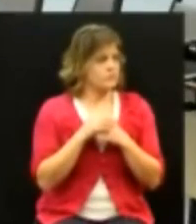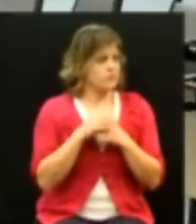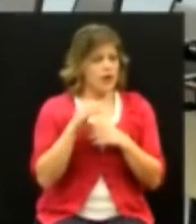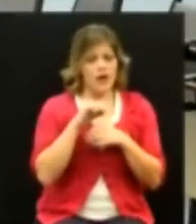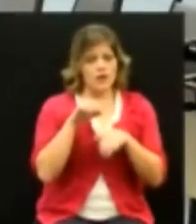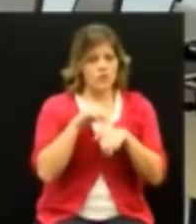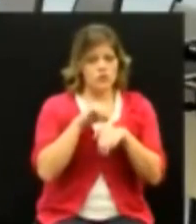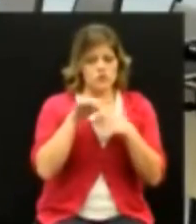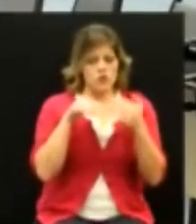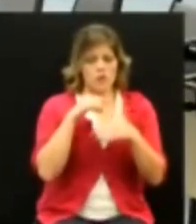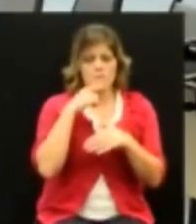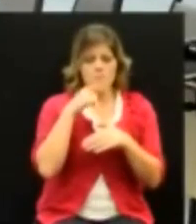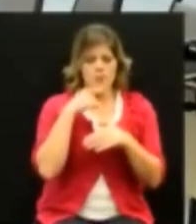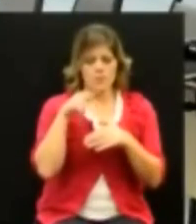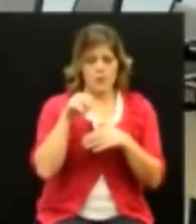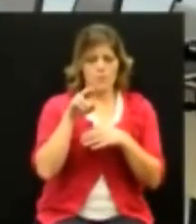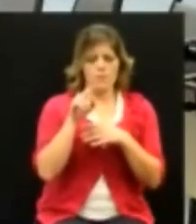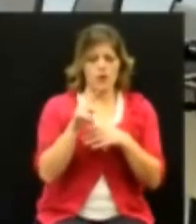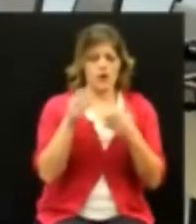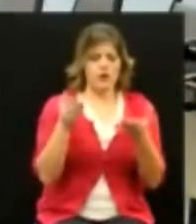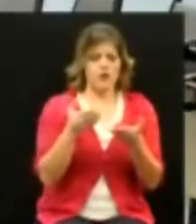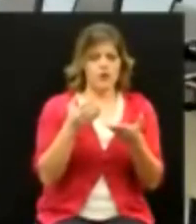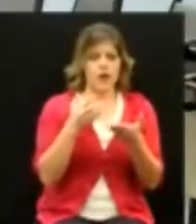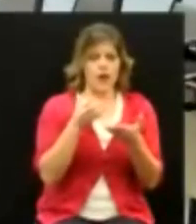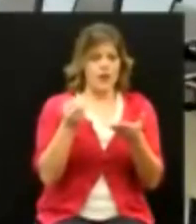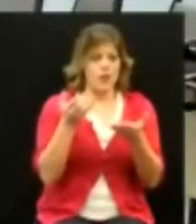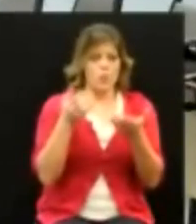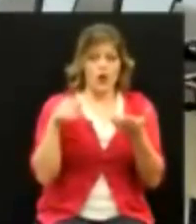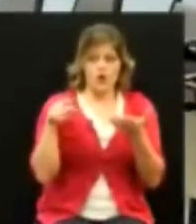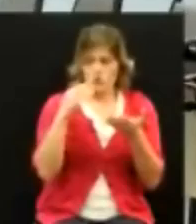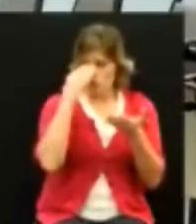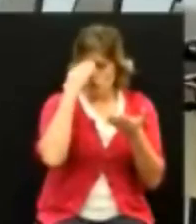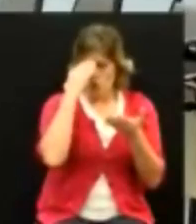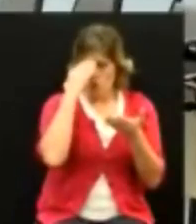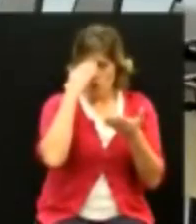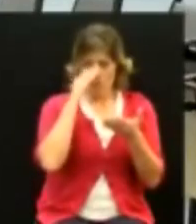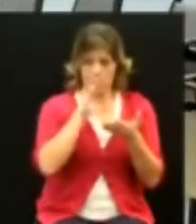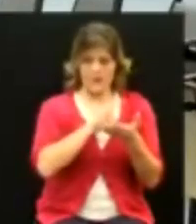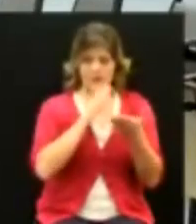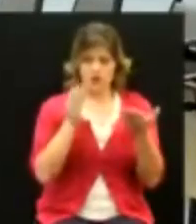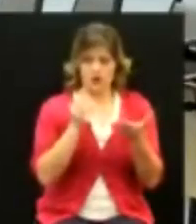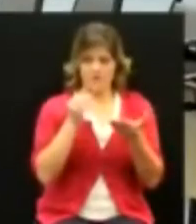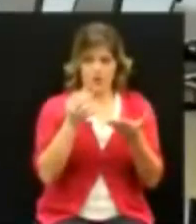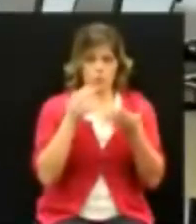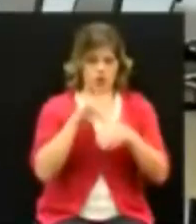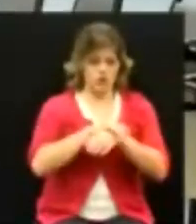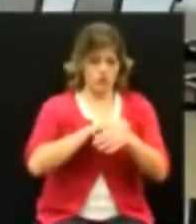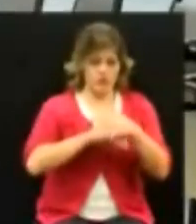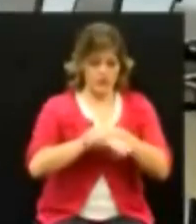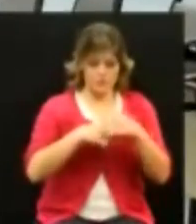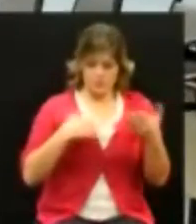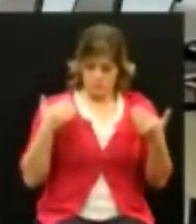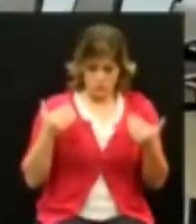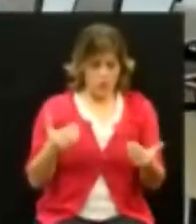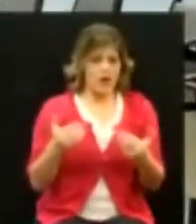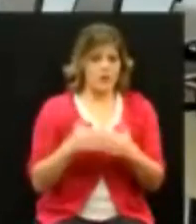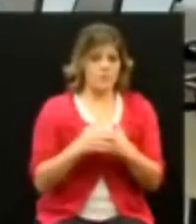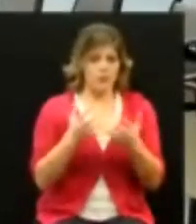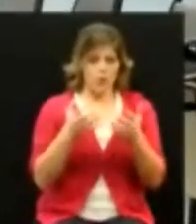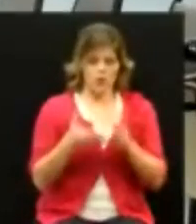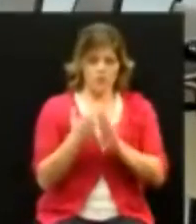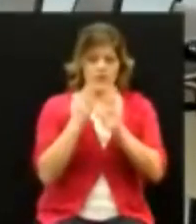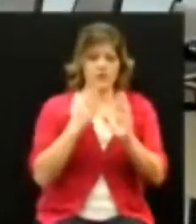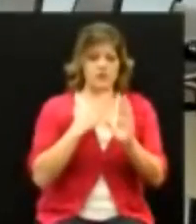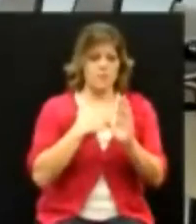park here. So I want to let you know, police are here. They want to arrest me. I'm saying, hey, arrest me. I want to face my